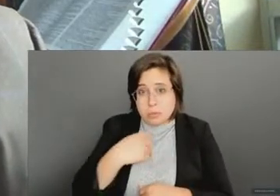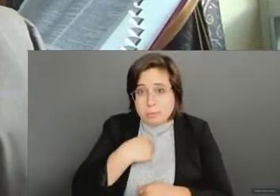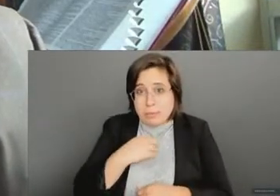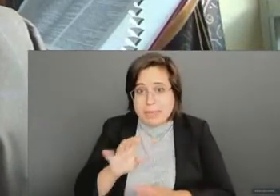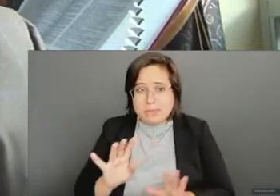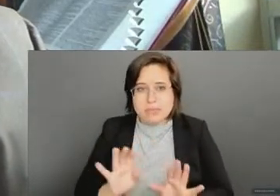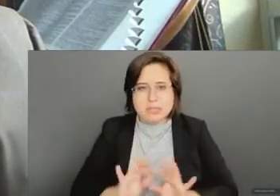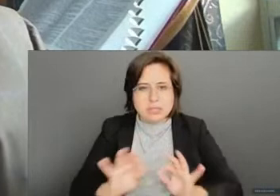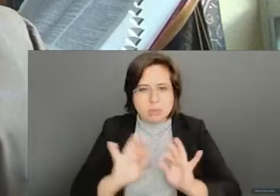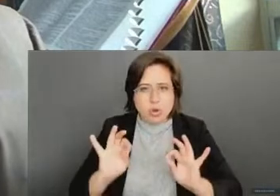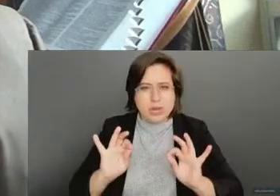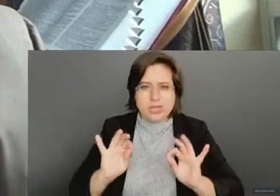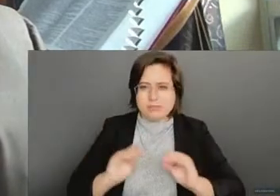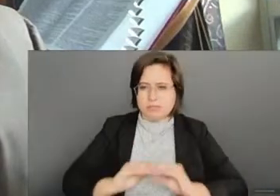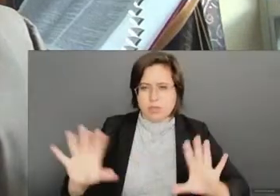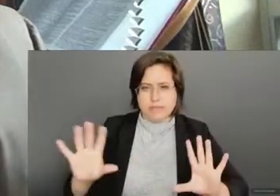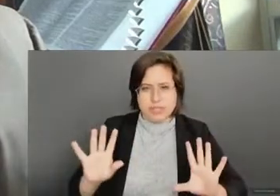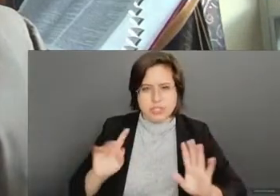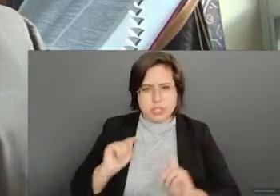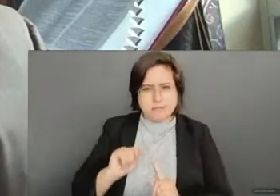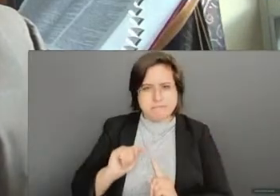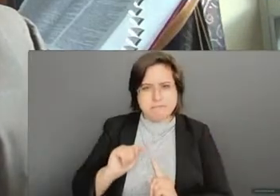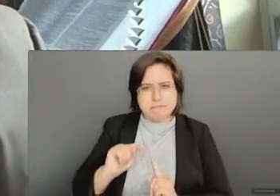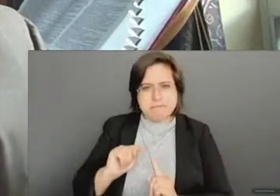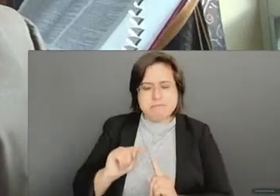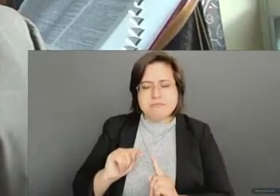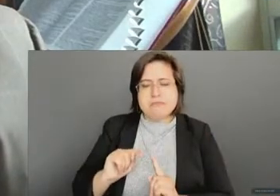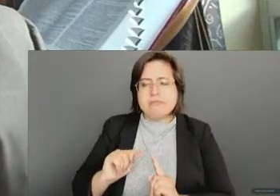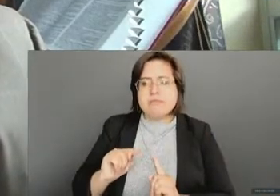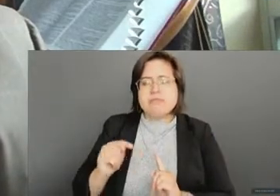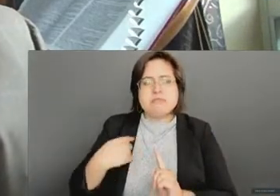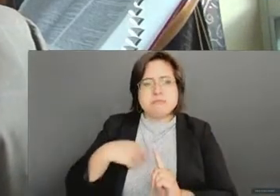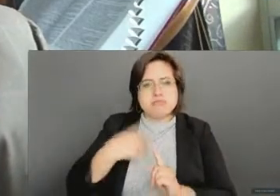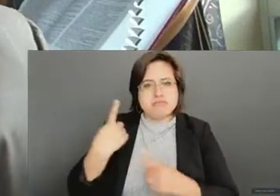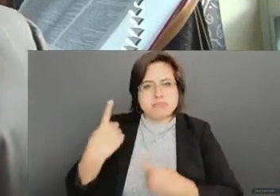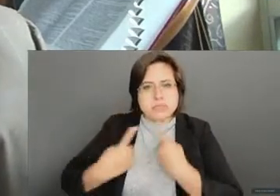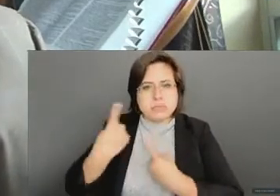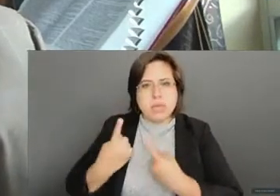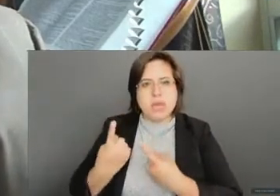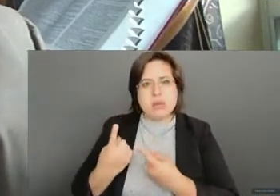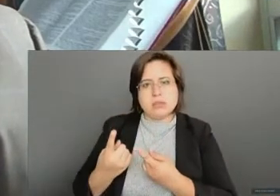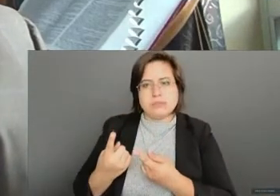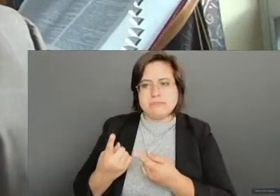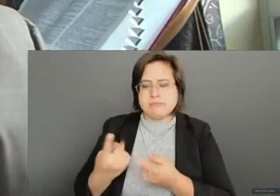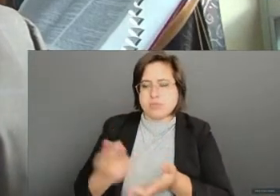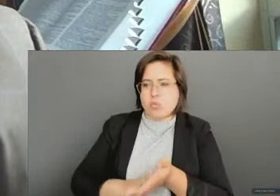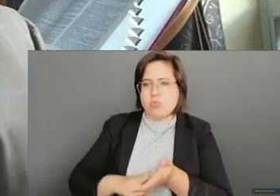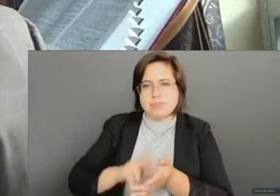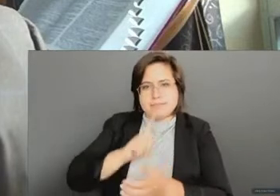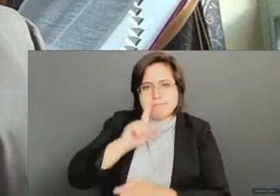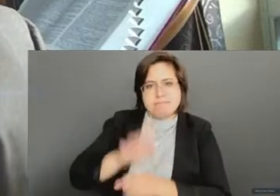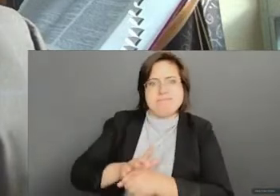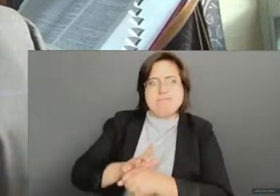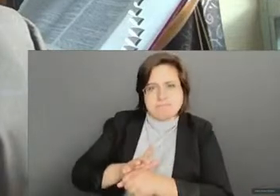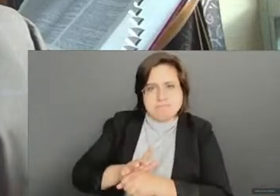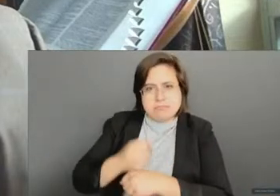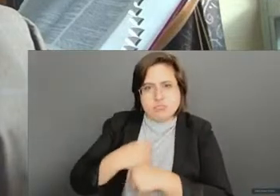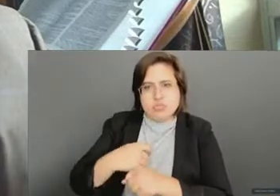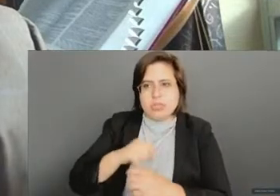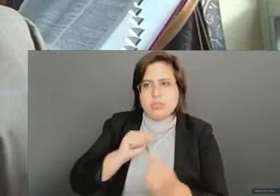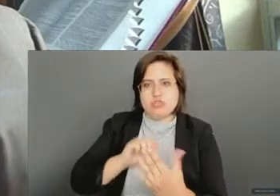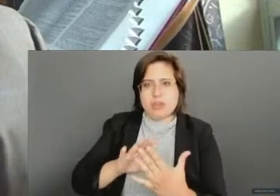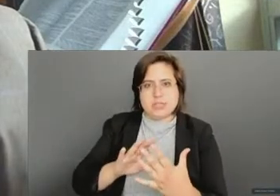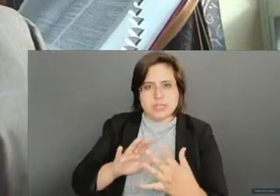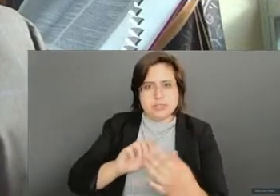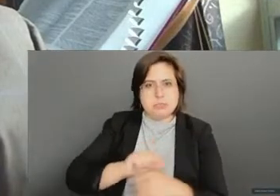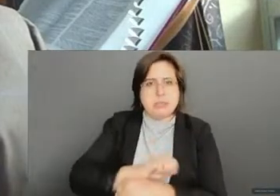important distinction and important point to make as well as we're thinking about enrolling and ensuring that we are addressing a pandemic